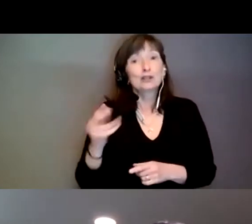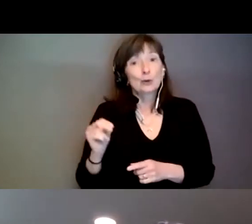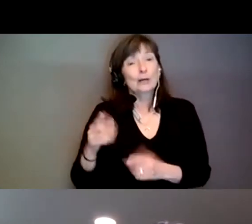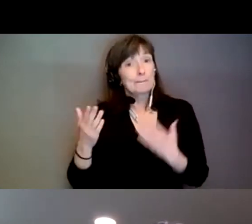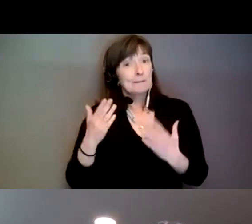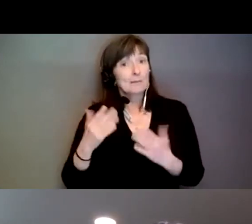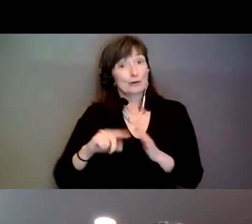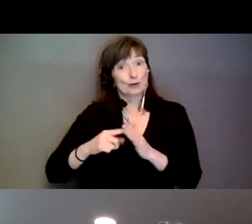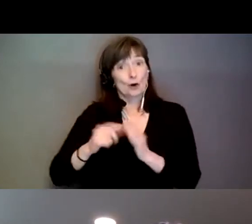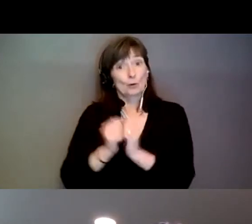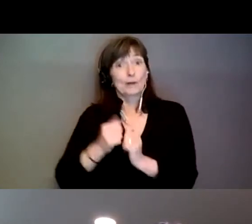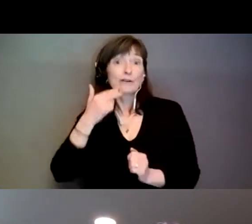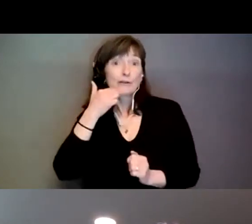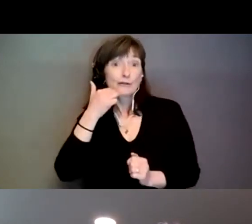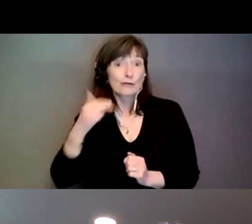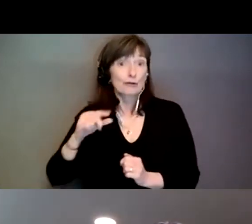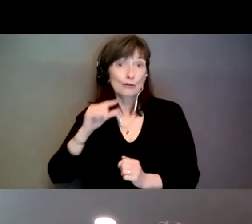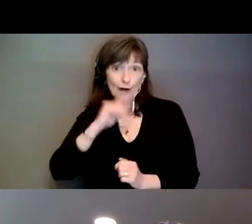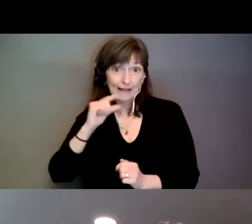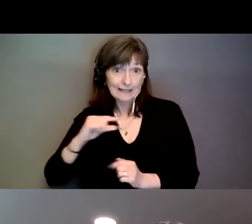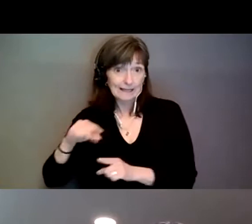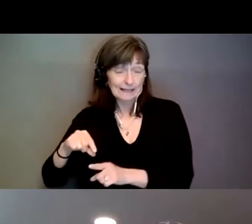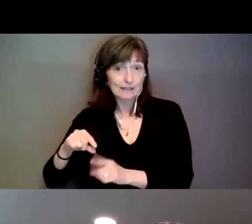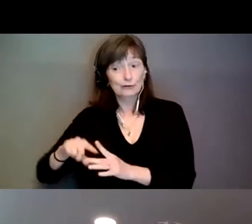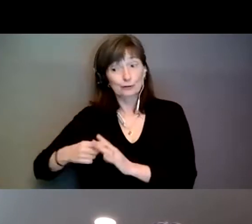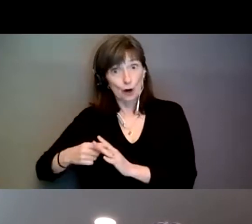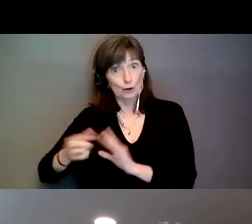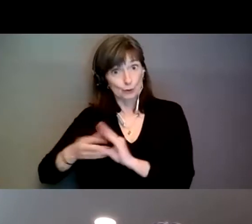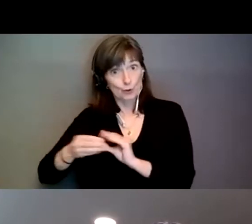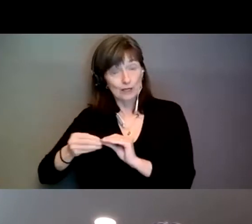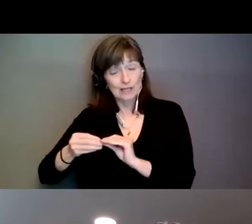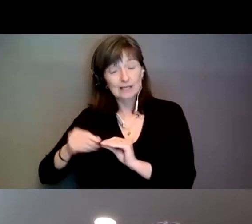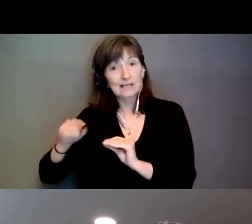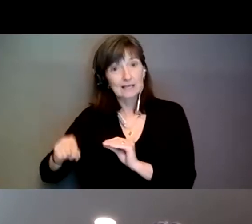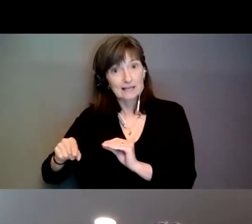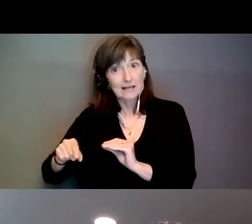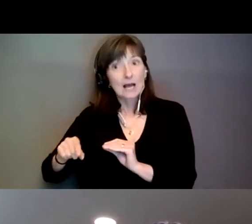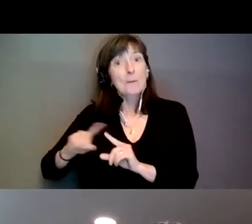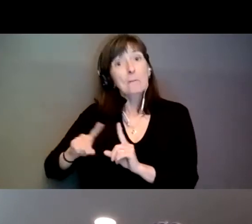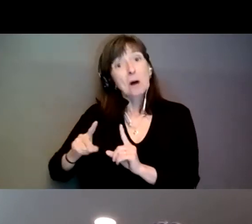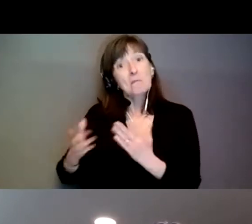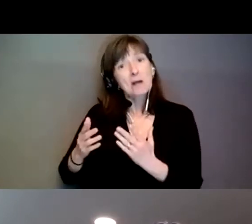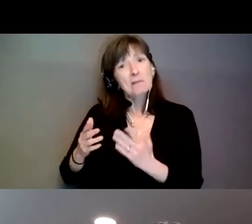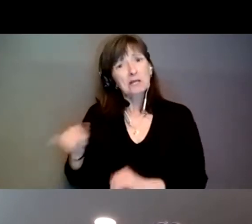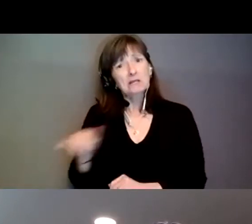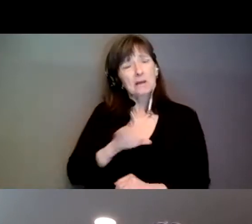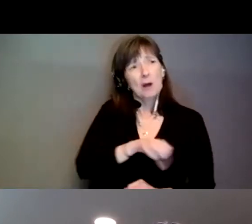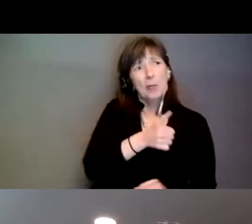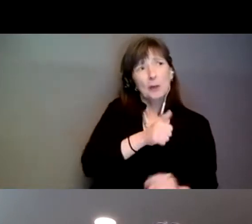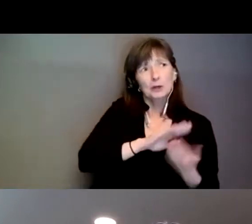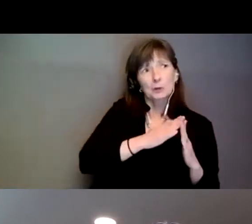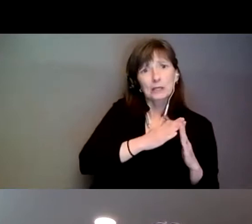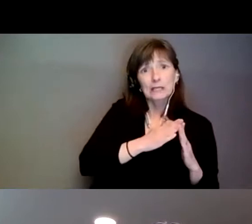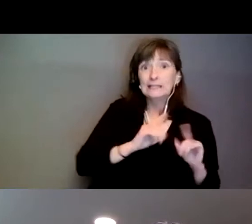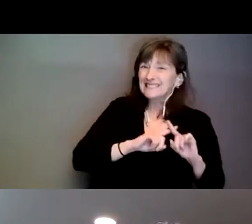point. Oh, this is, this episode is similar to something that goes on in my community. It is really